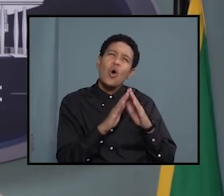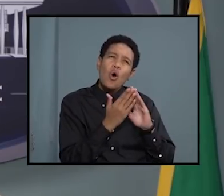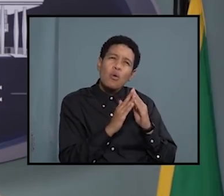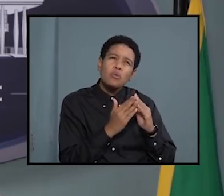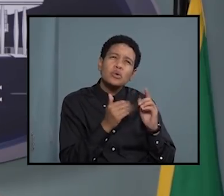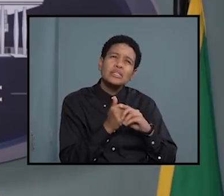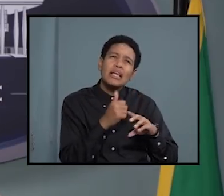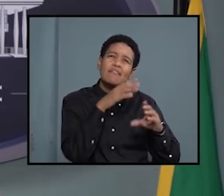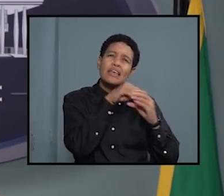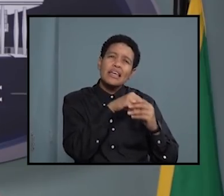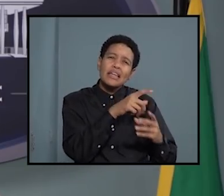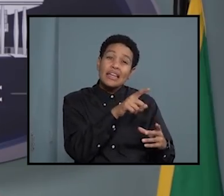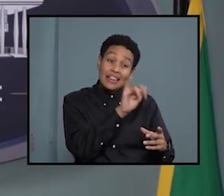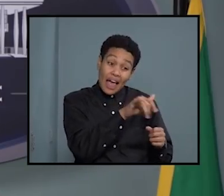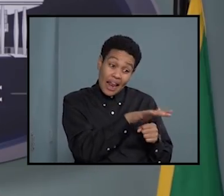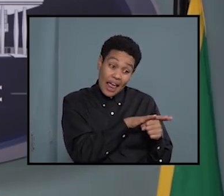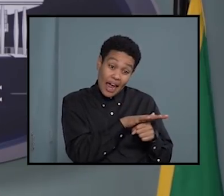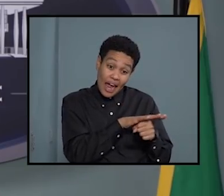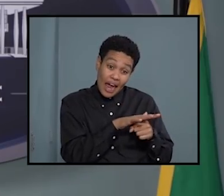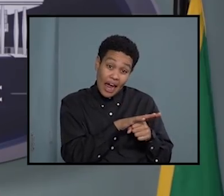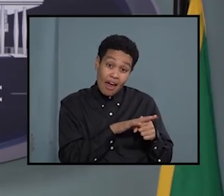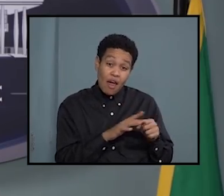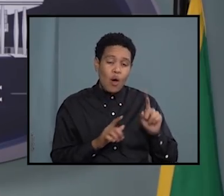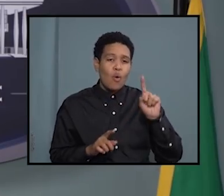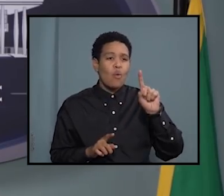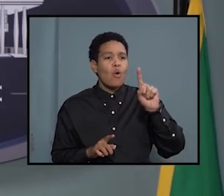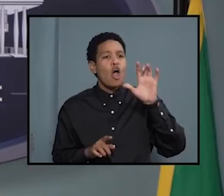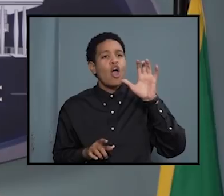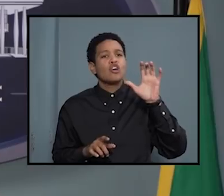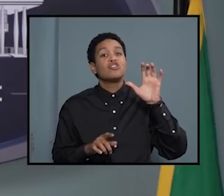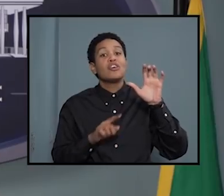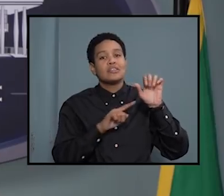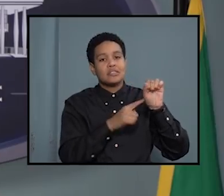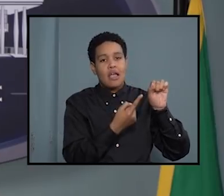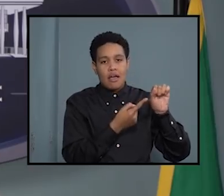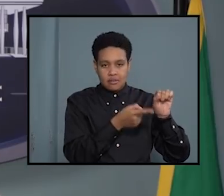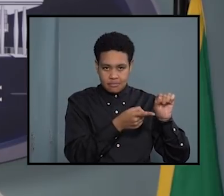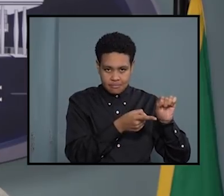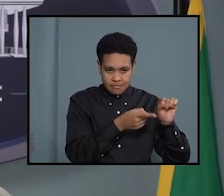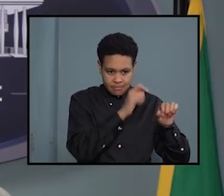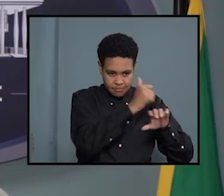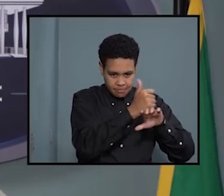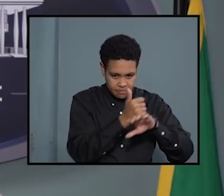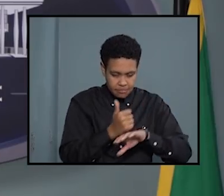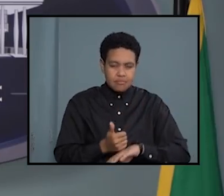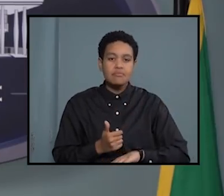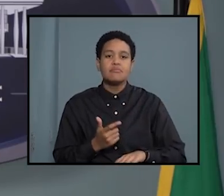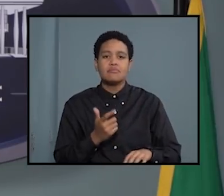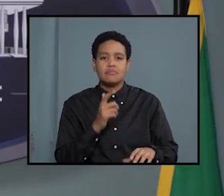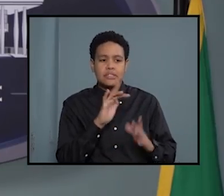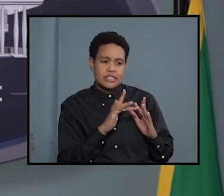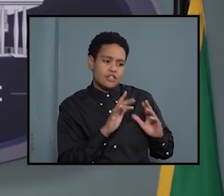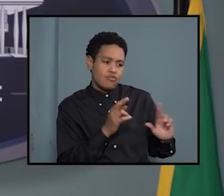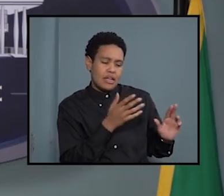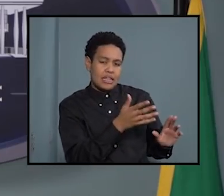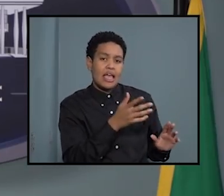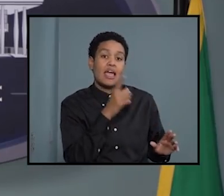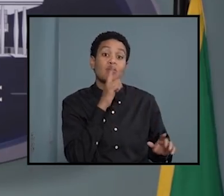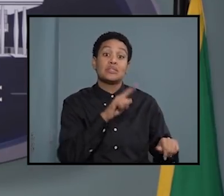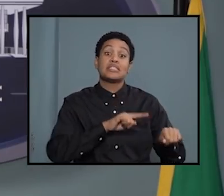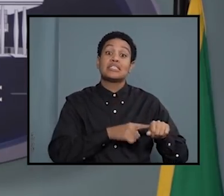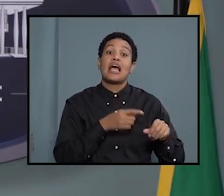communities within that area, 100 to start with. Installations are to